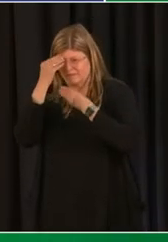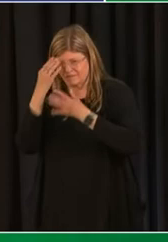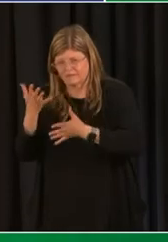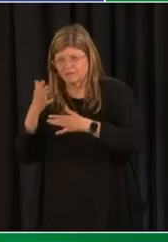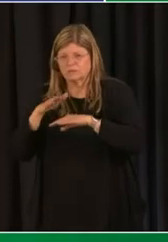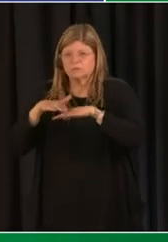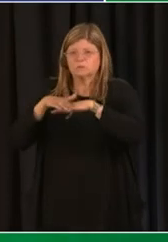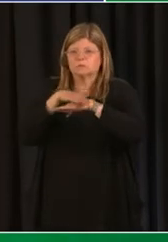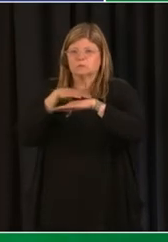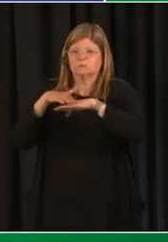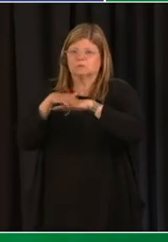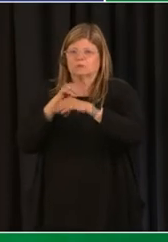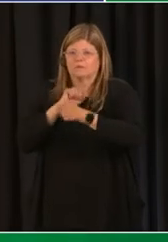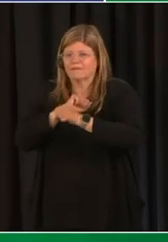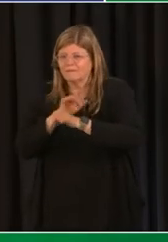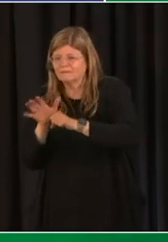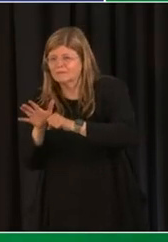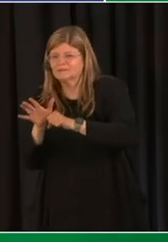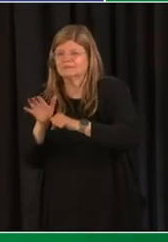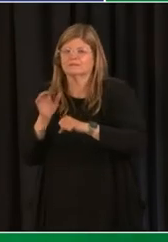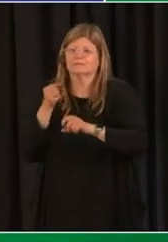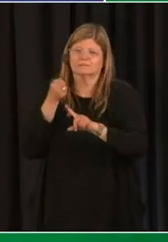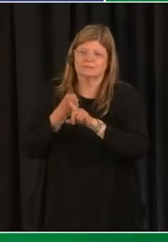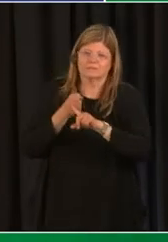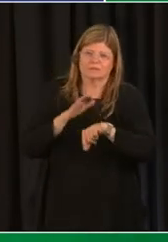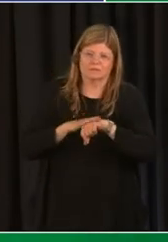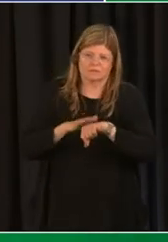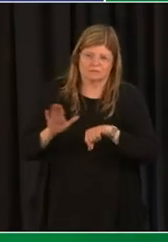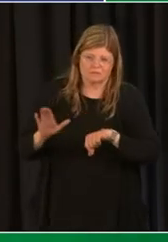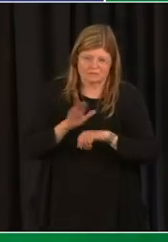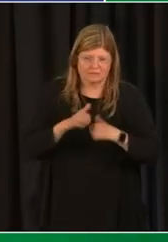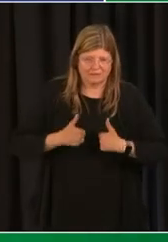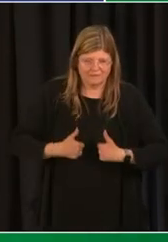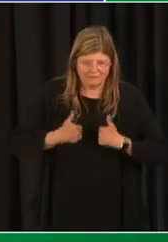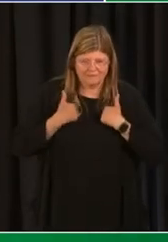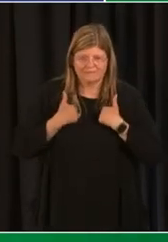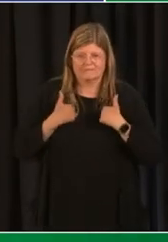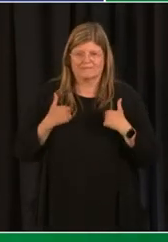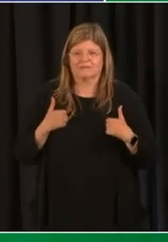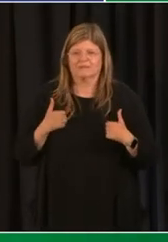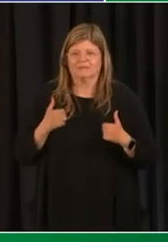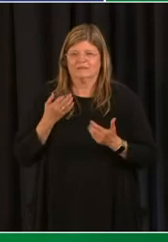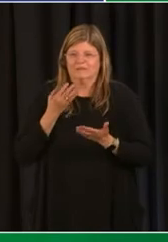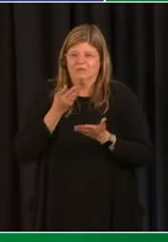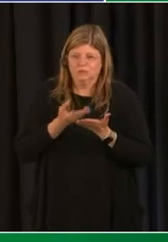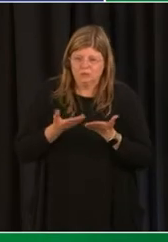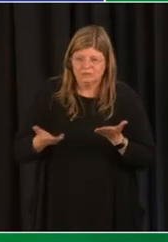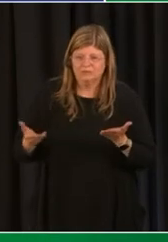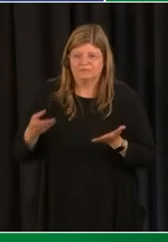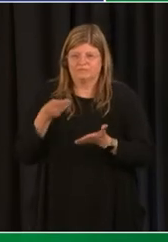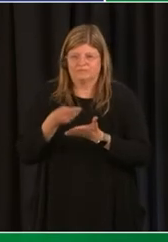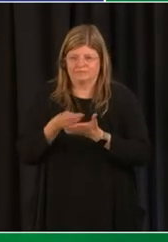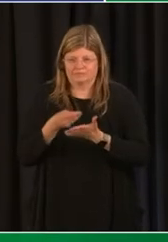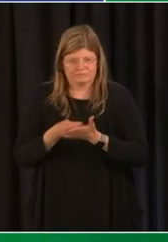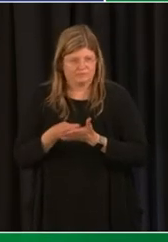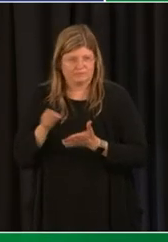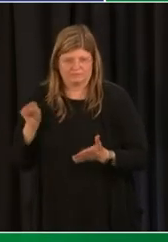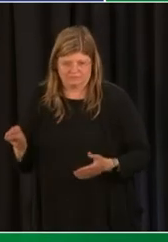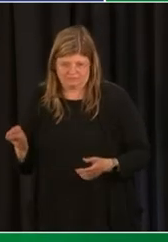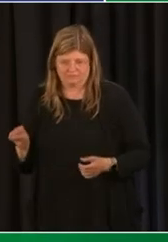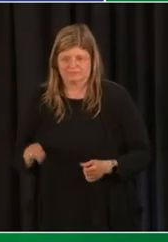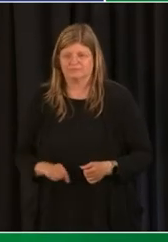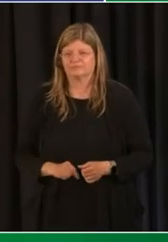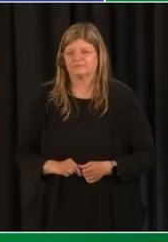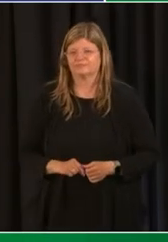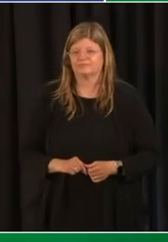on the COVID impact on the tenant and on what your financial need is that you've not been able to